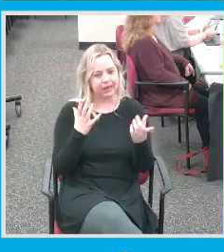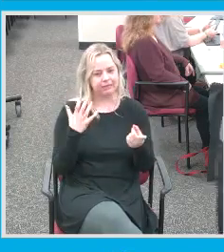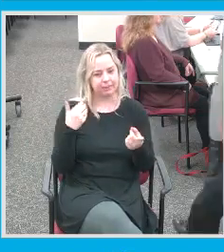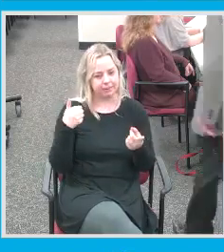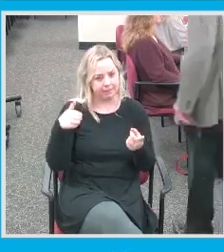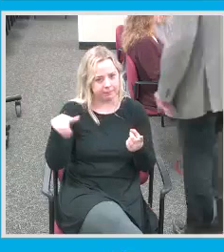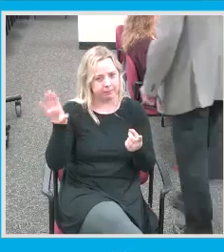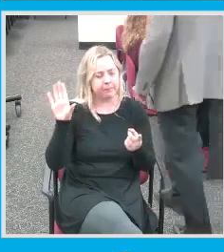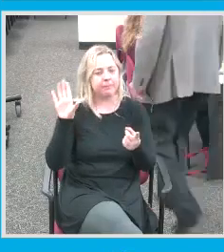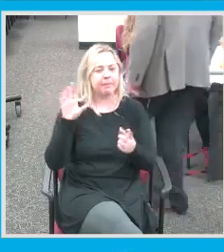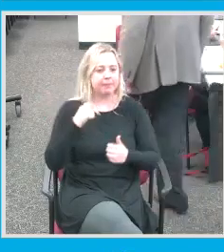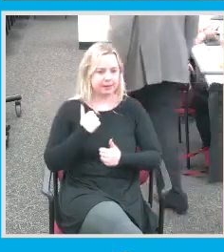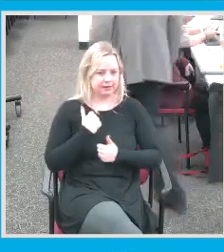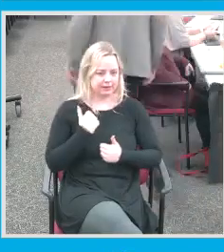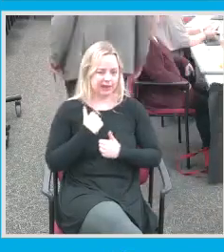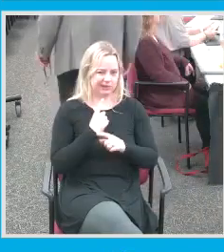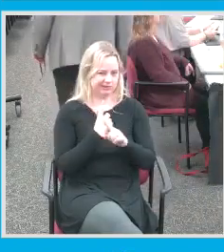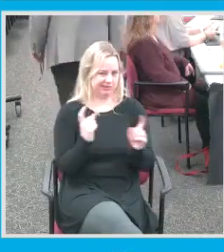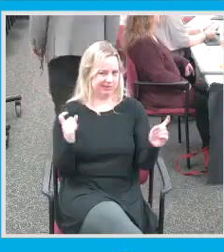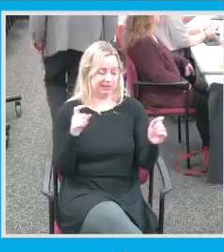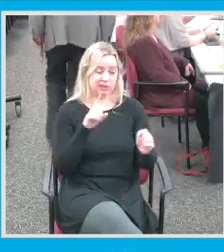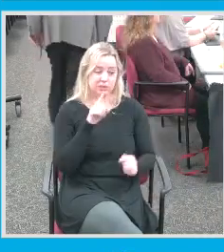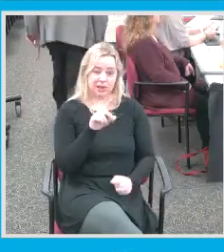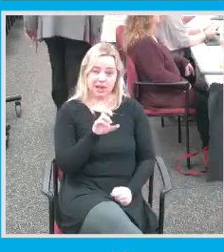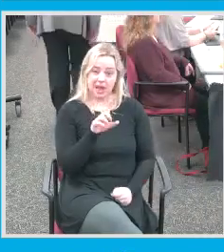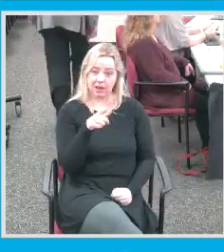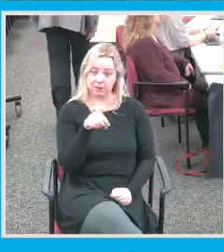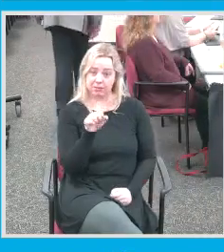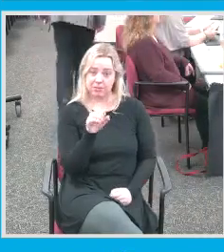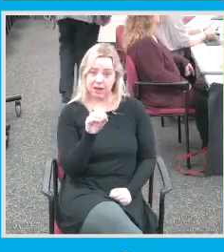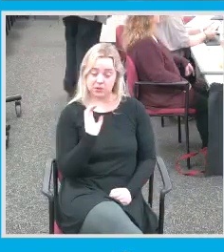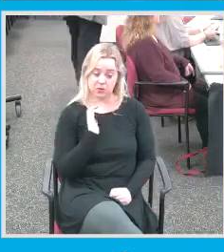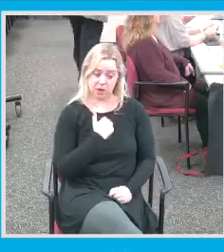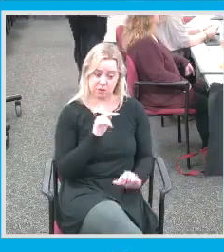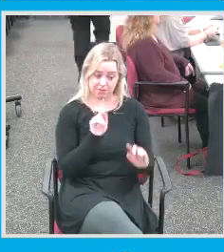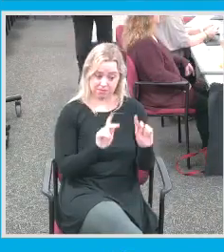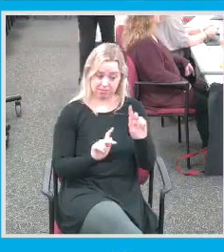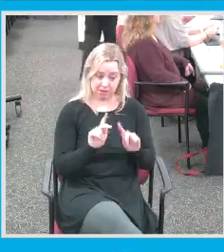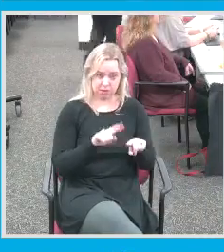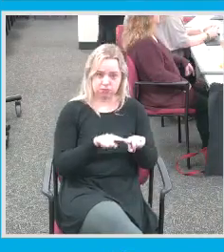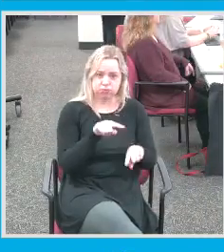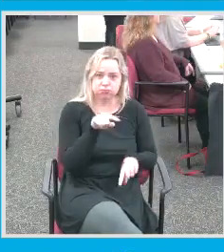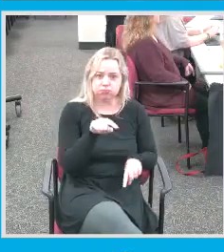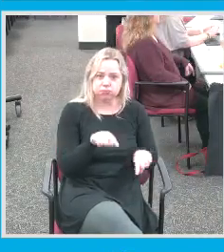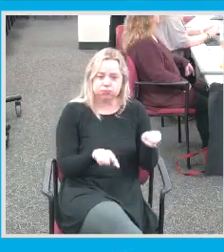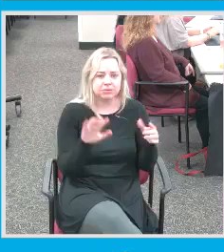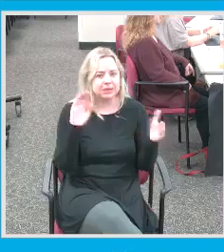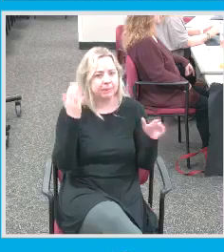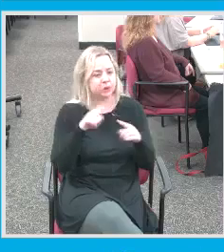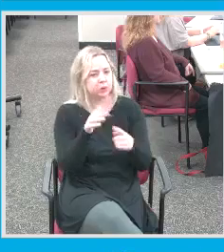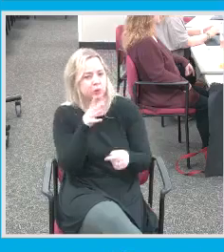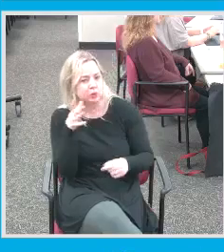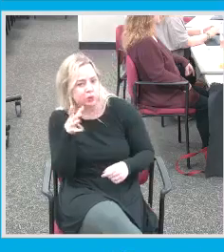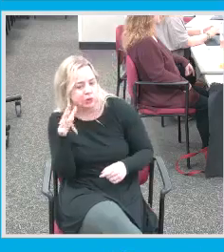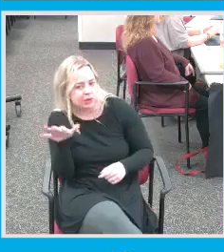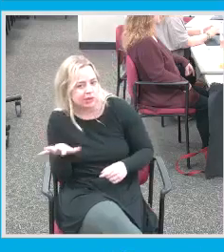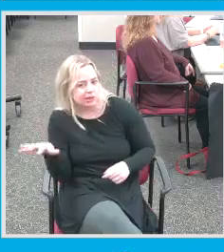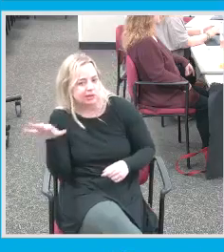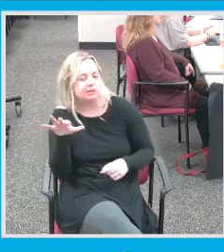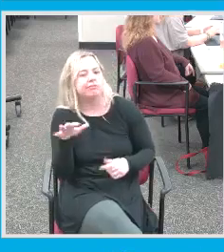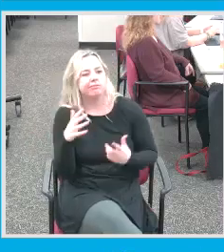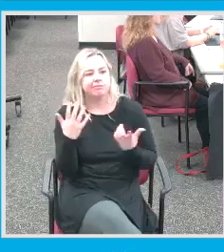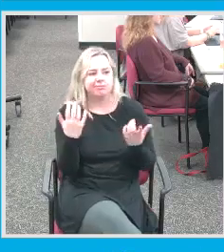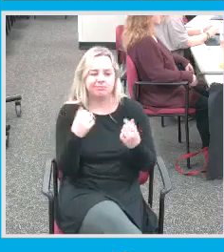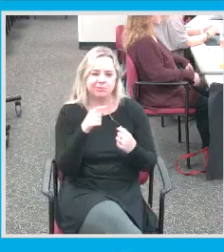So the population in El Paso County is not the same as a rural county, even when you control for numbers,